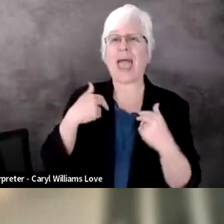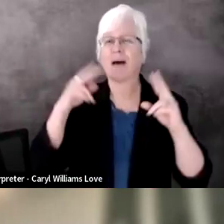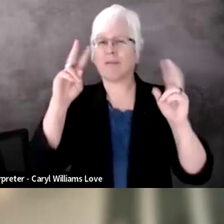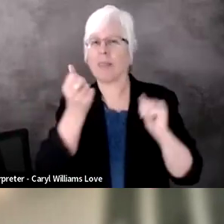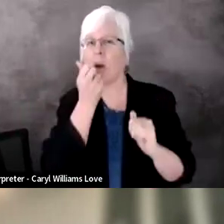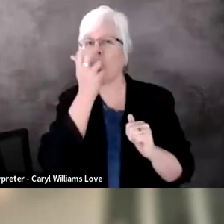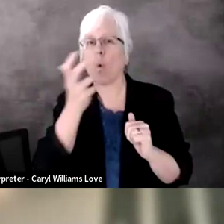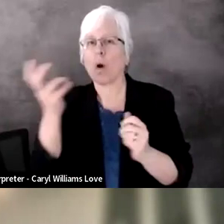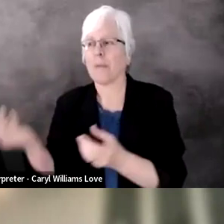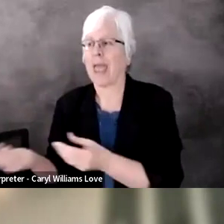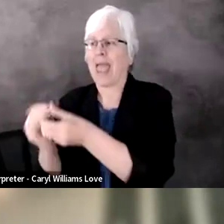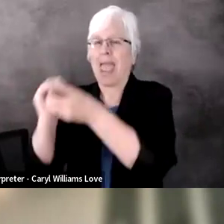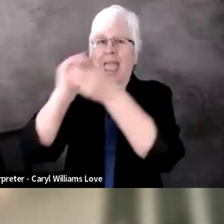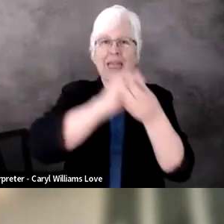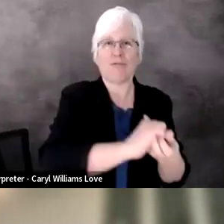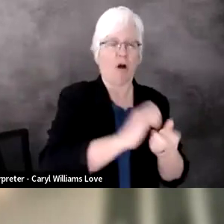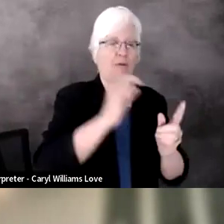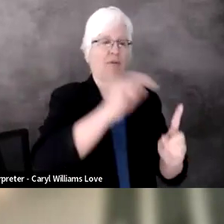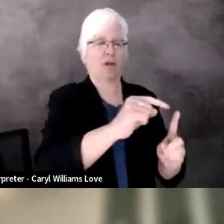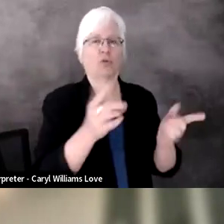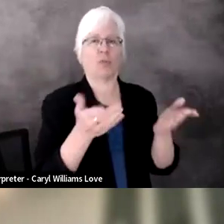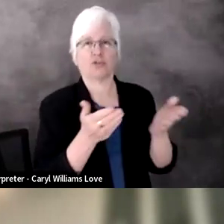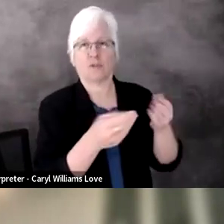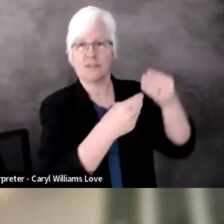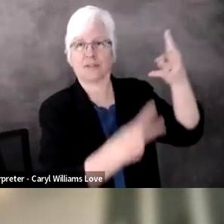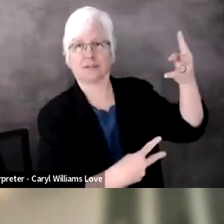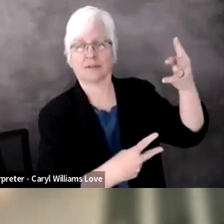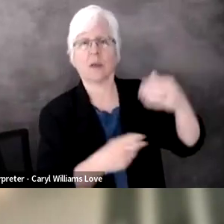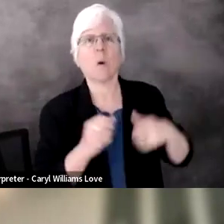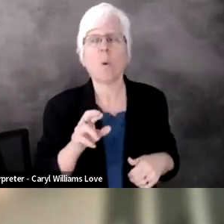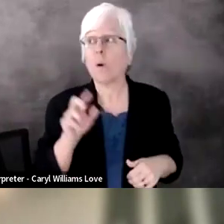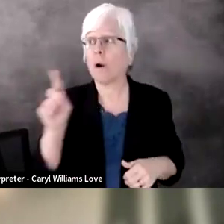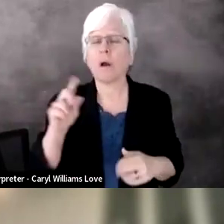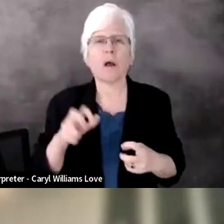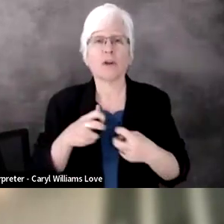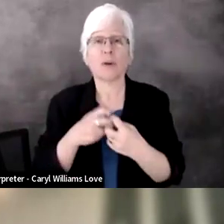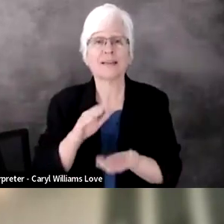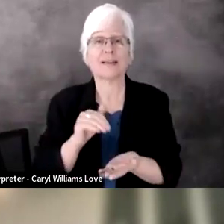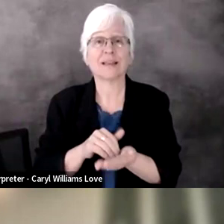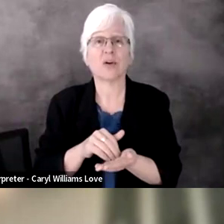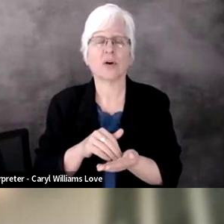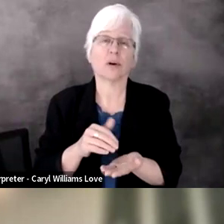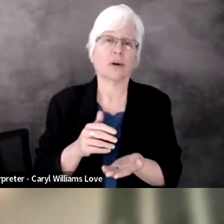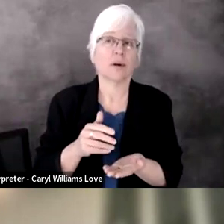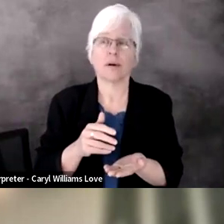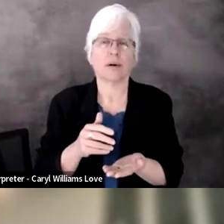services. Or these crisis centers could, if not staffed correctly, could end up being a